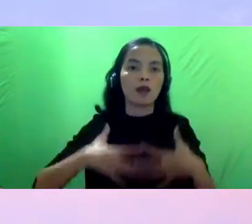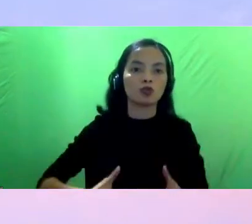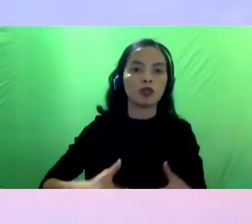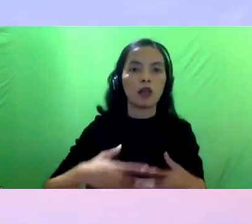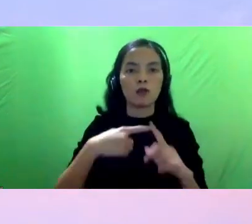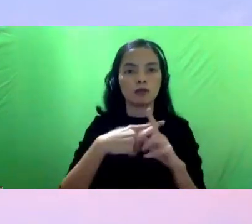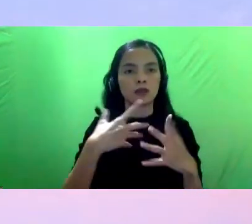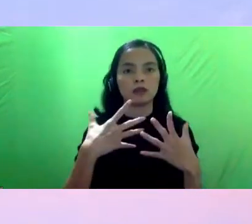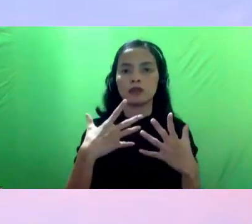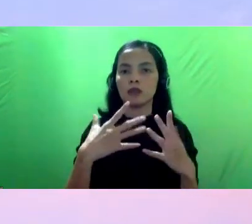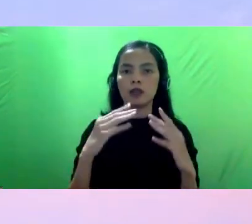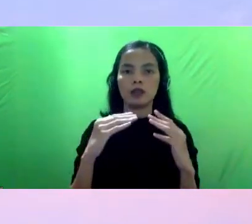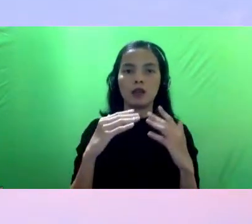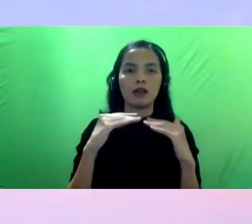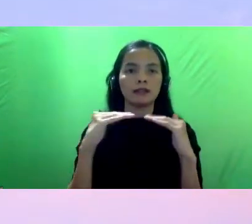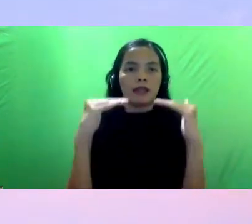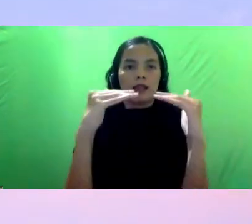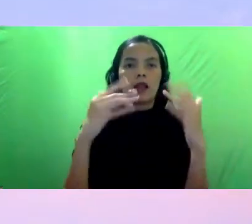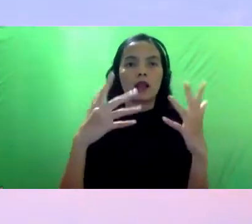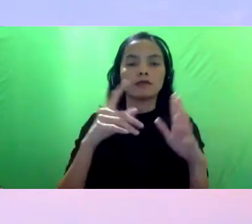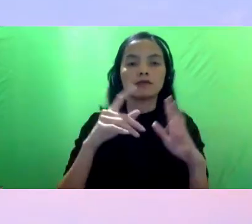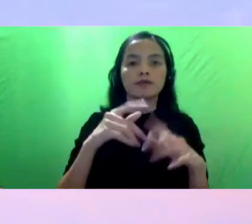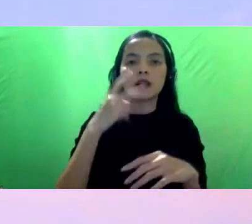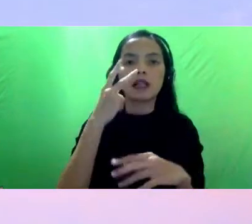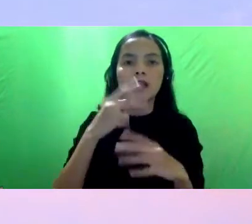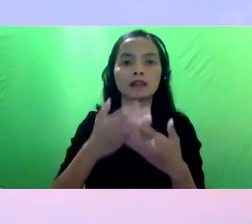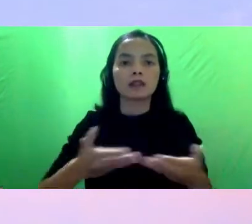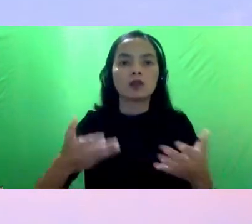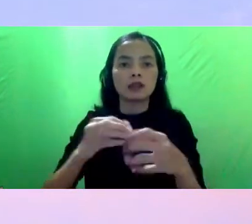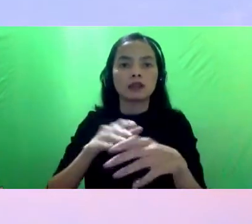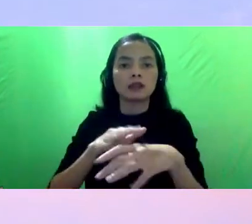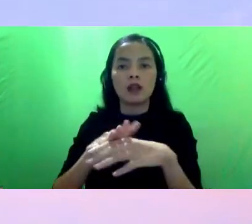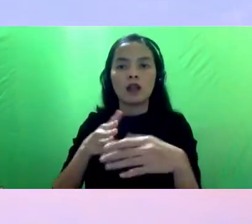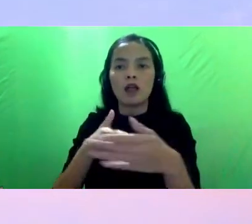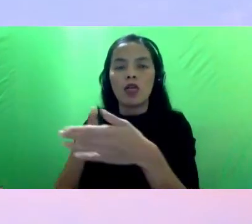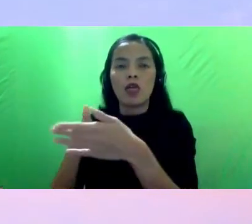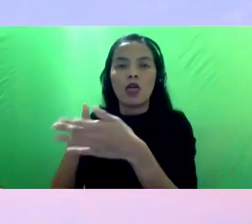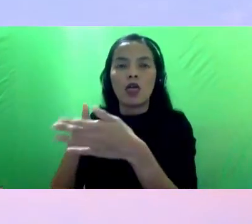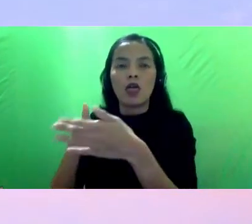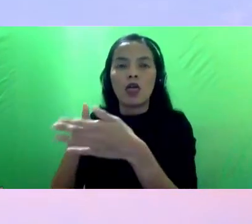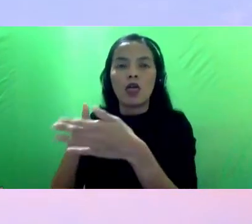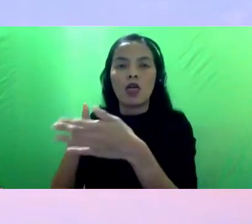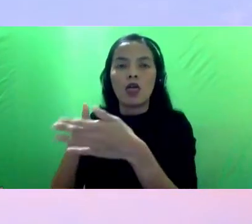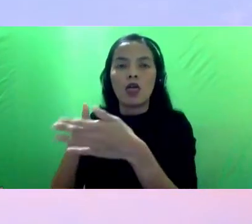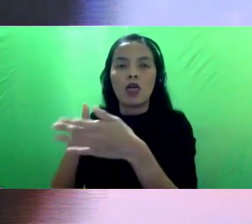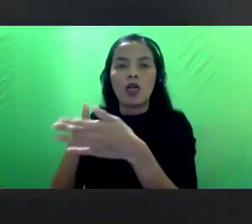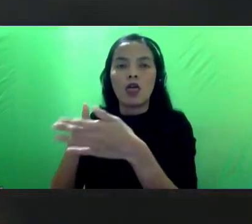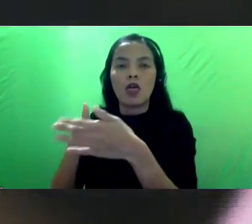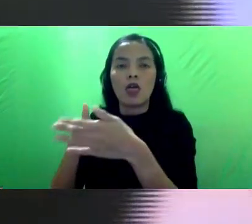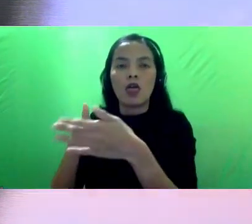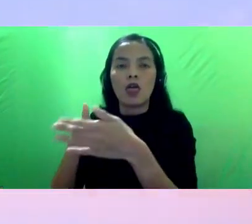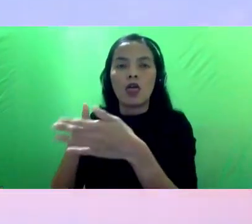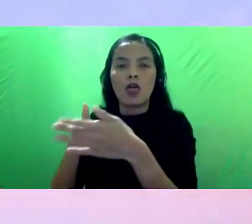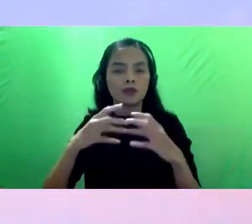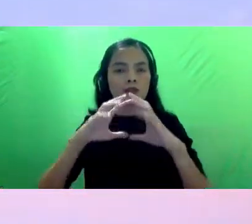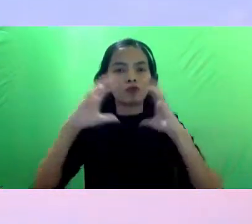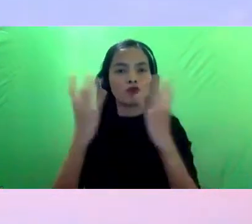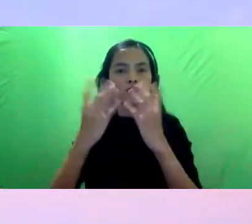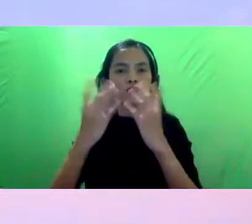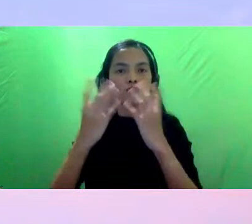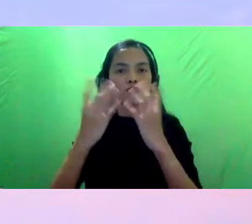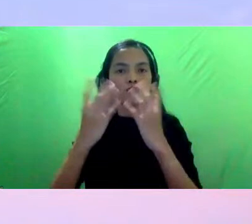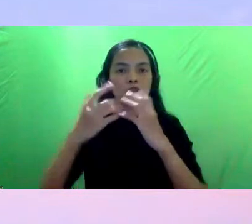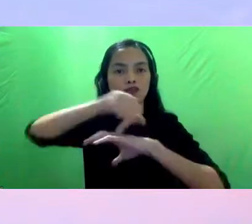the crisis has brought unprecedented challenges for countries around the world. After years of progress, poverty